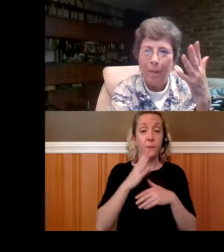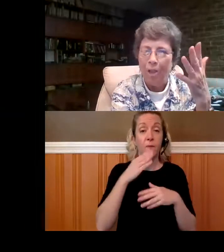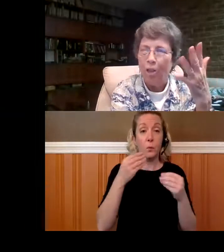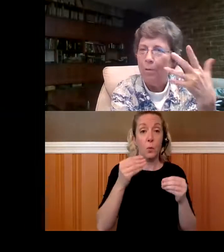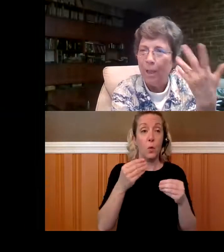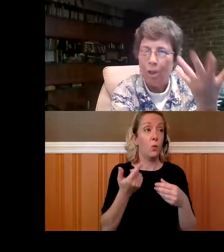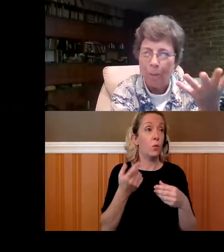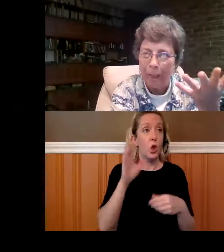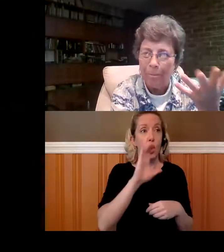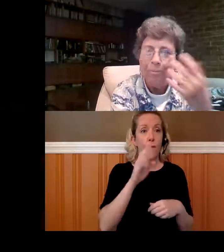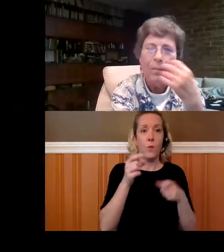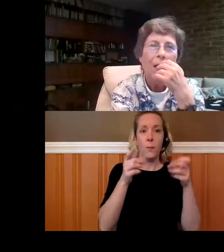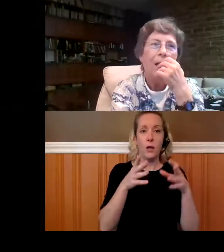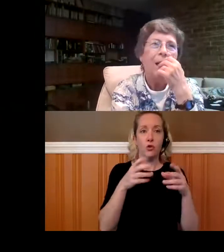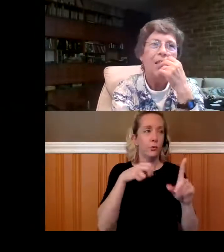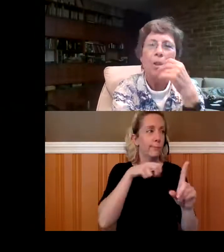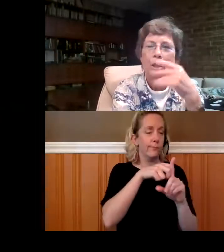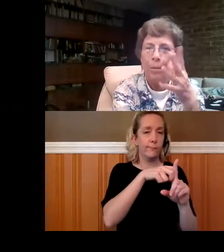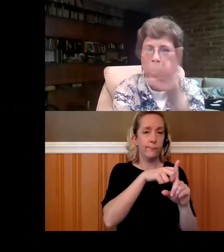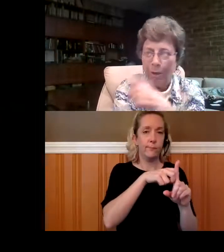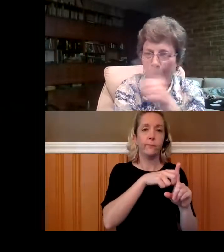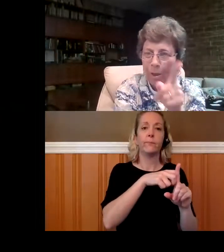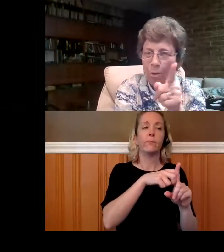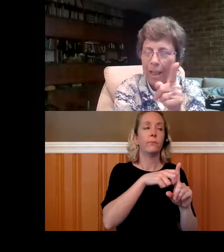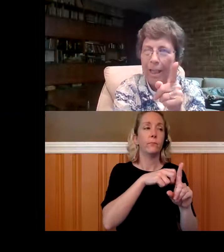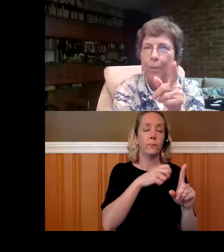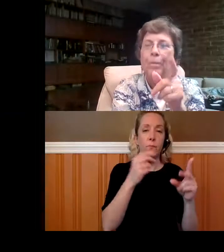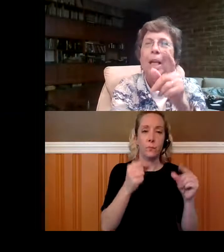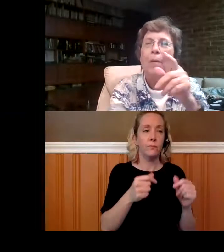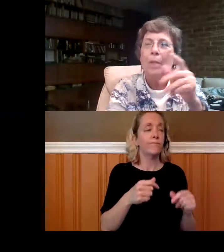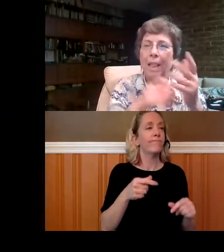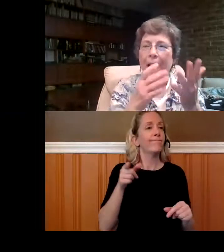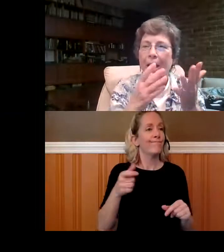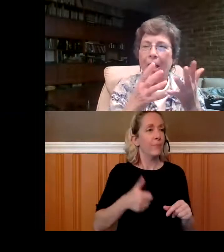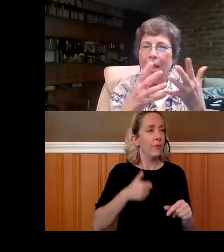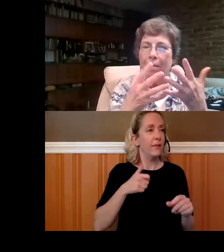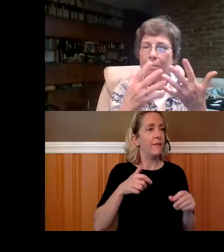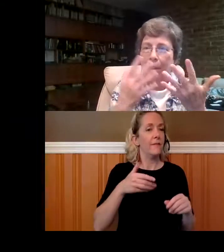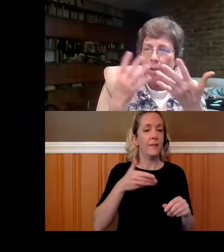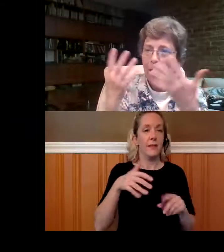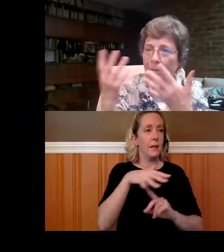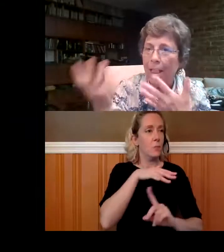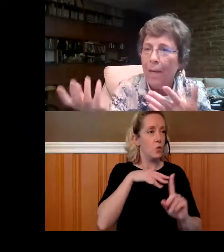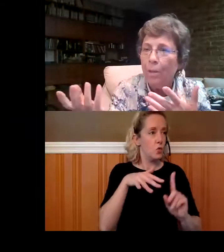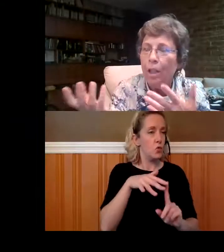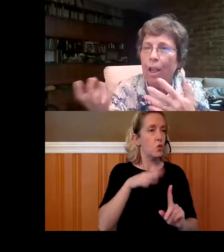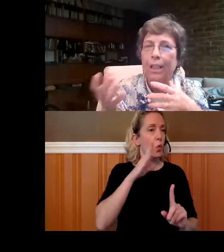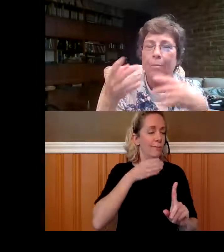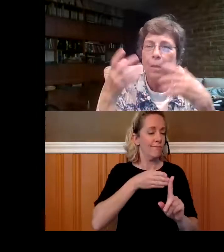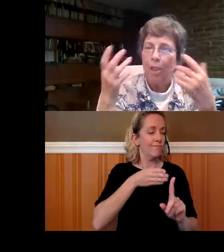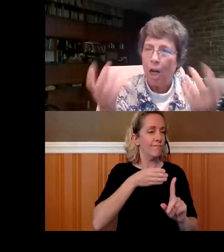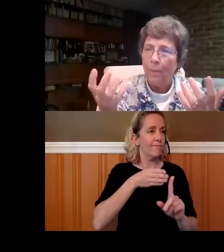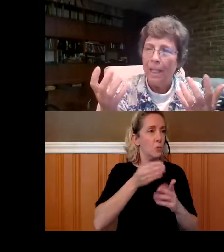that the person was going there, and we'd say, you know, I live in the neighborhood, I'm going to be shopping here, I would need